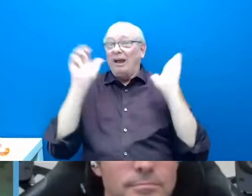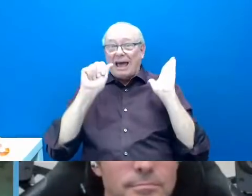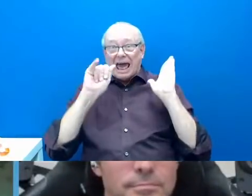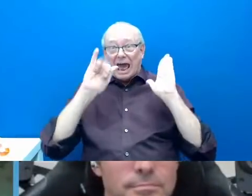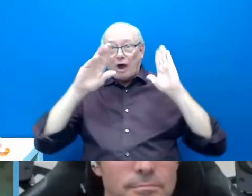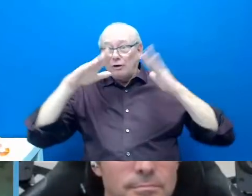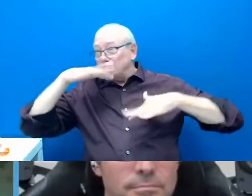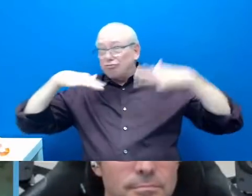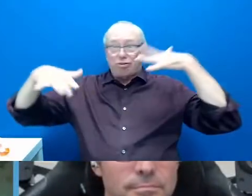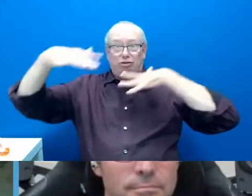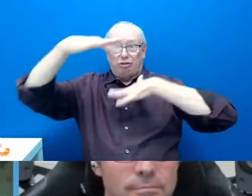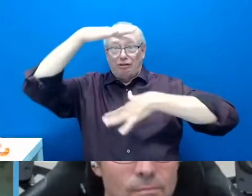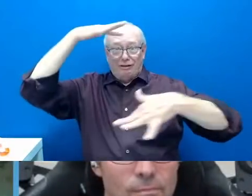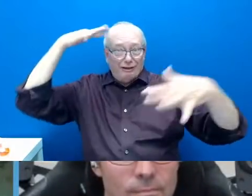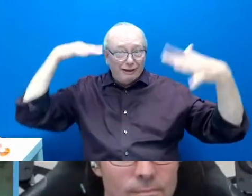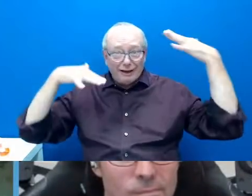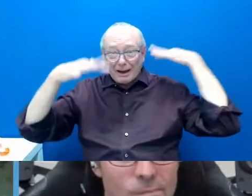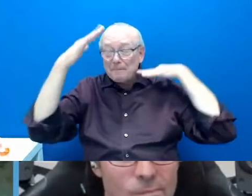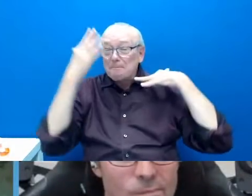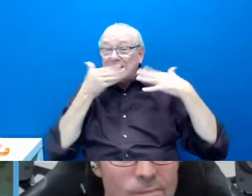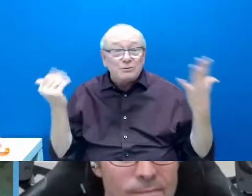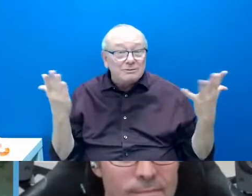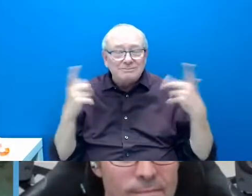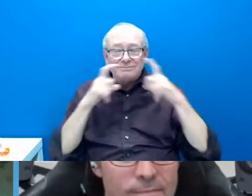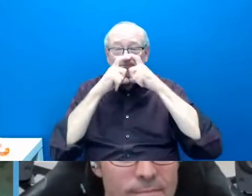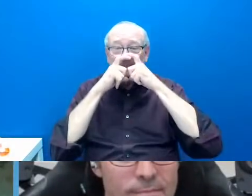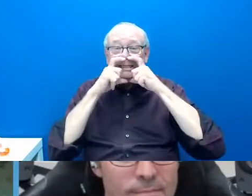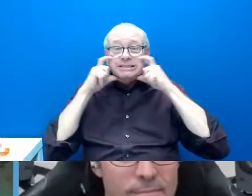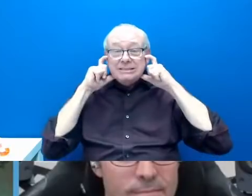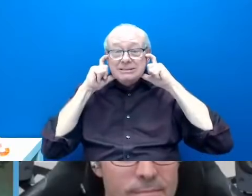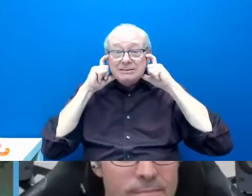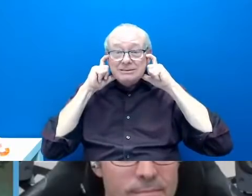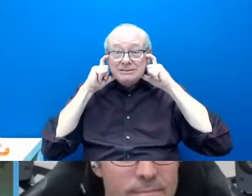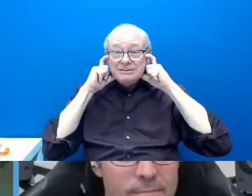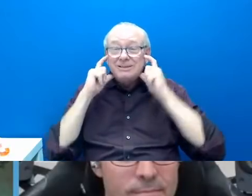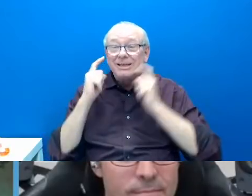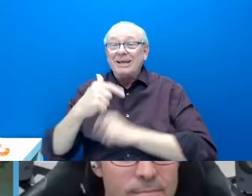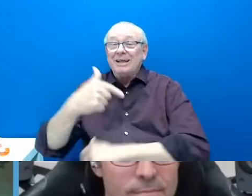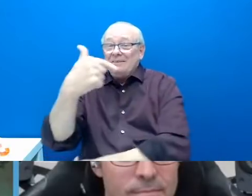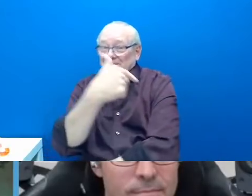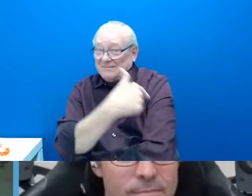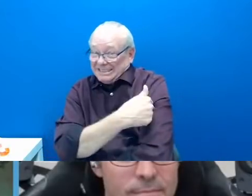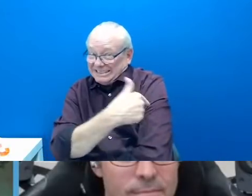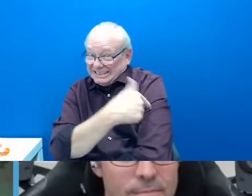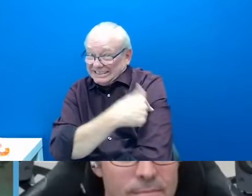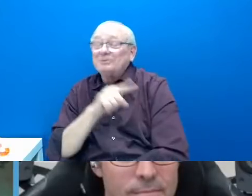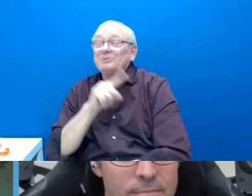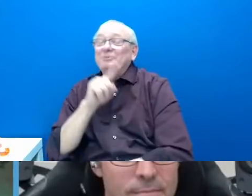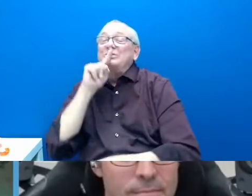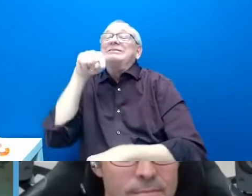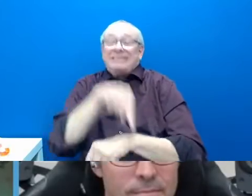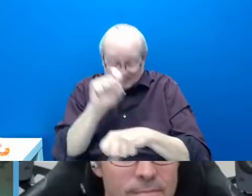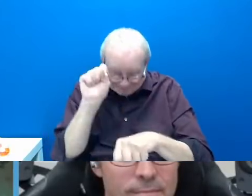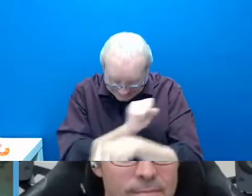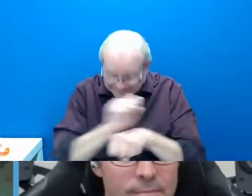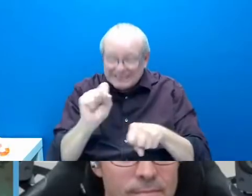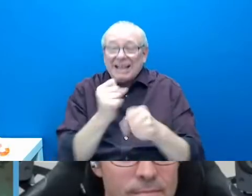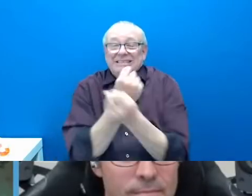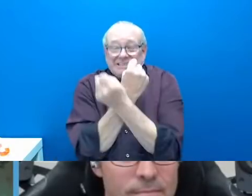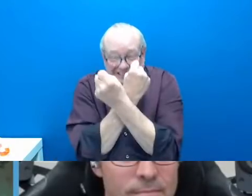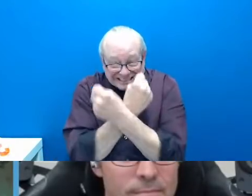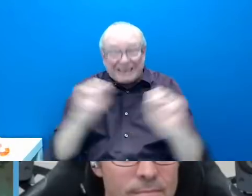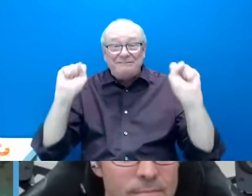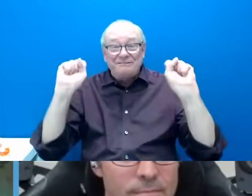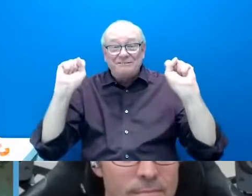best available mask you have access to. Vaccinations really do save lives.